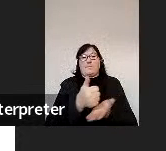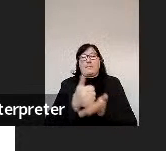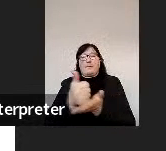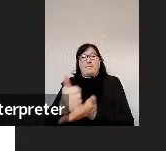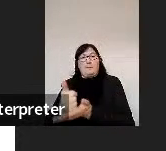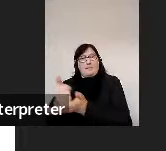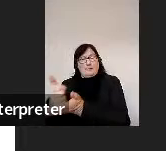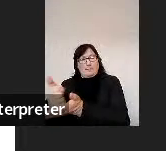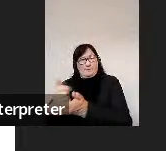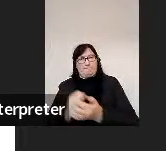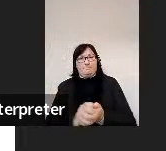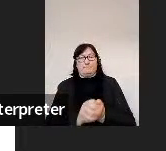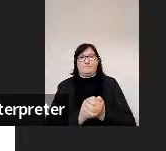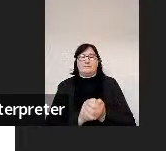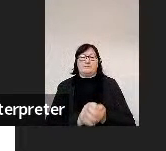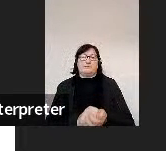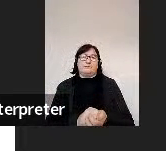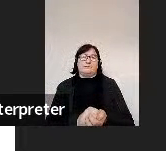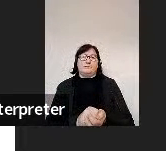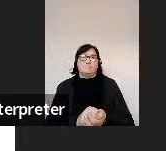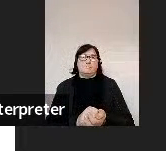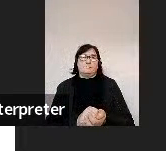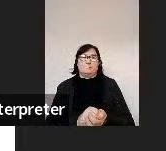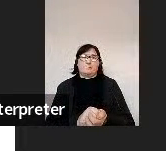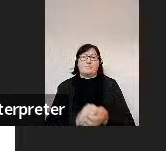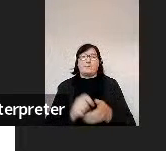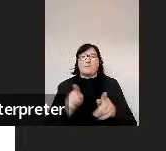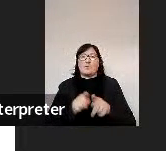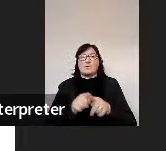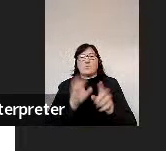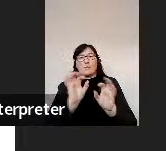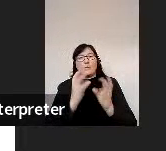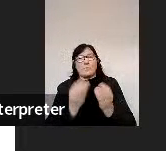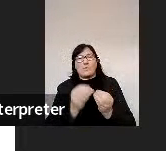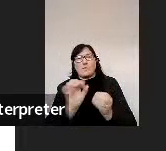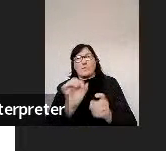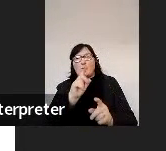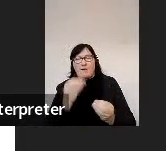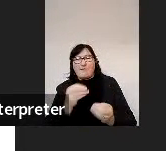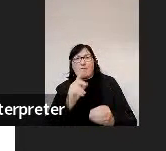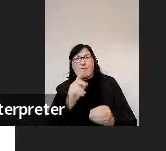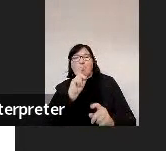Also to deal and field your queries, especially to track and trace